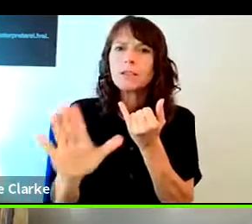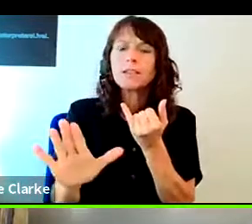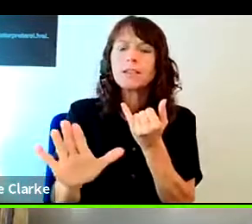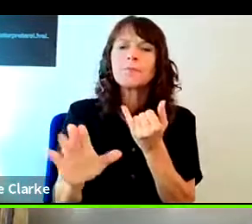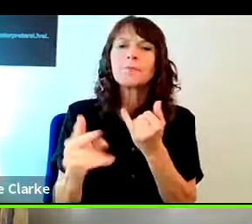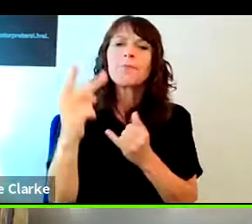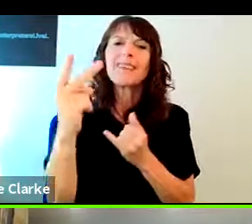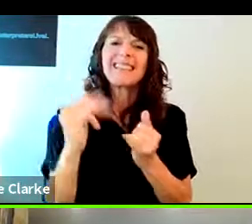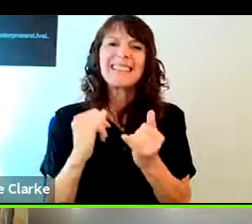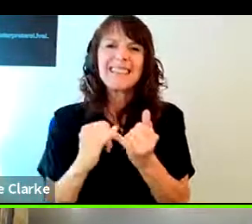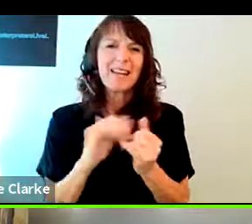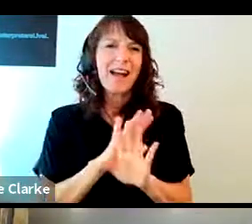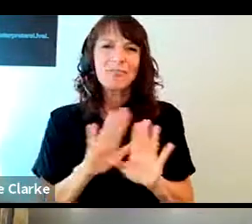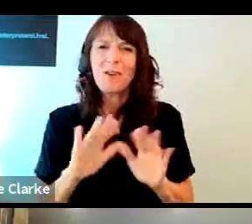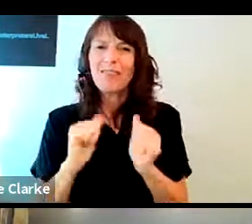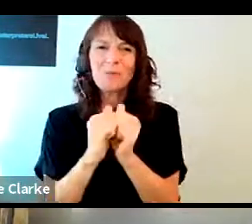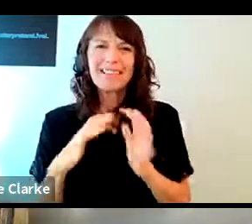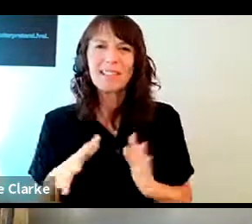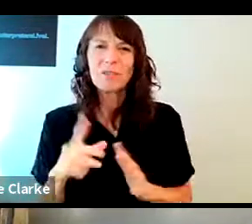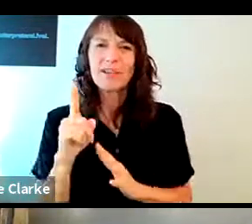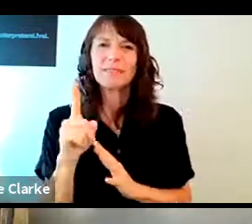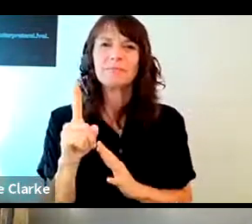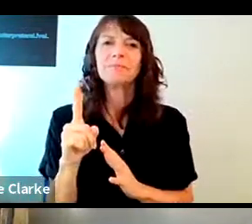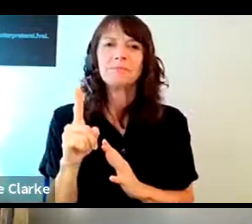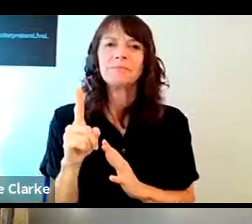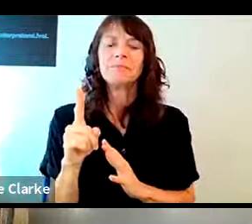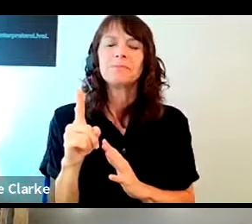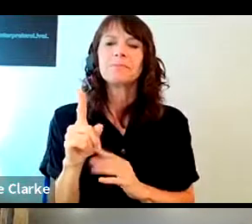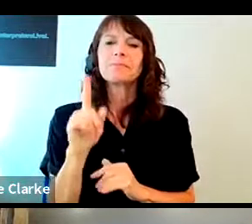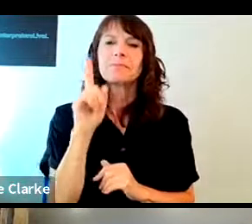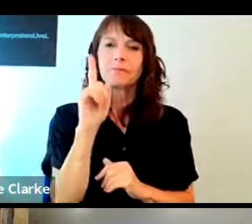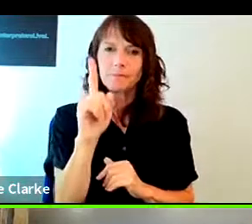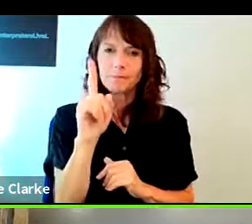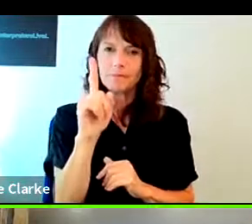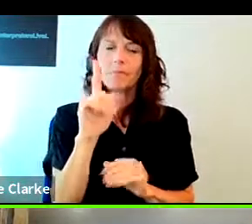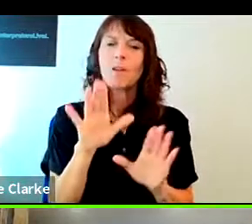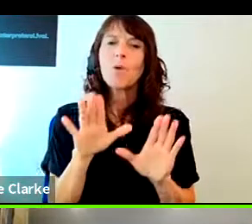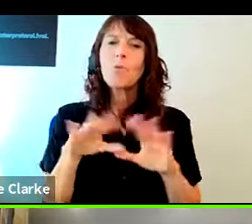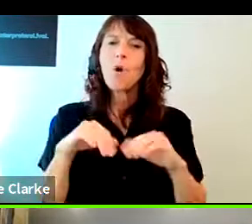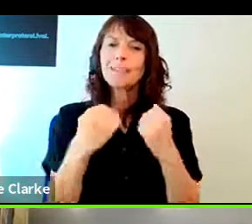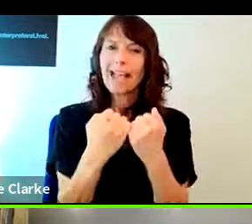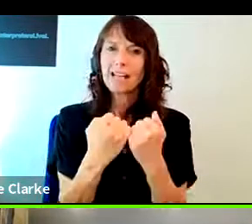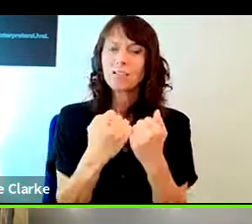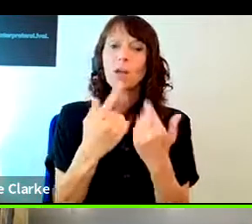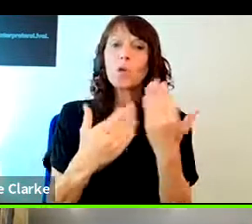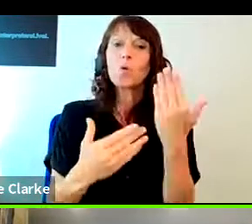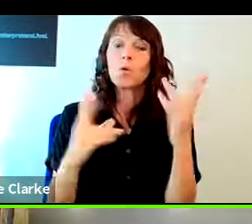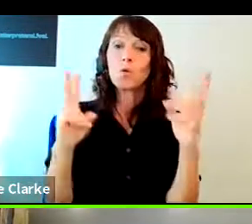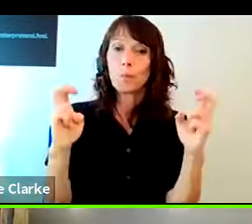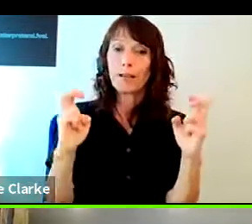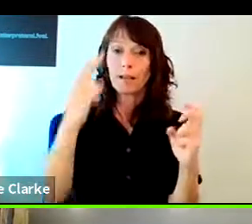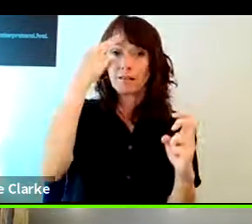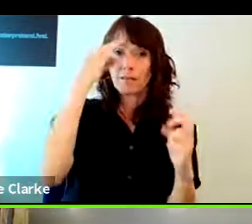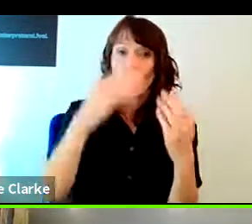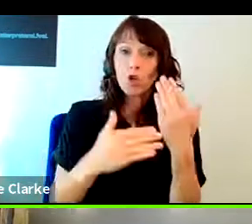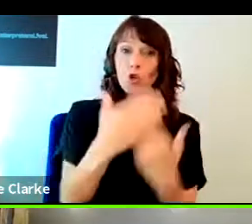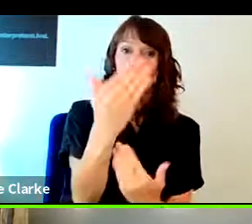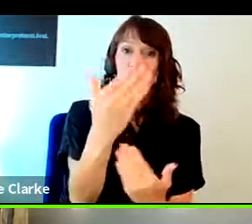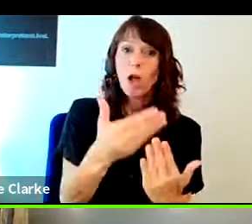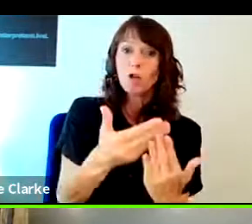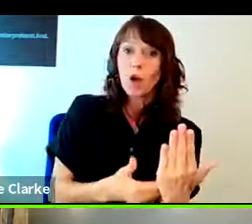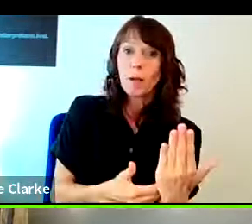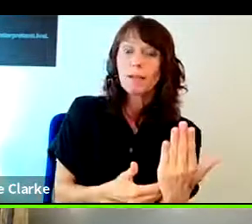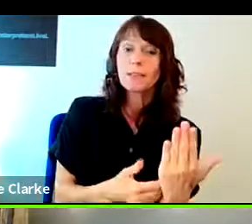disagreeing, because I said one of the categories would be new documents, and one